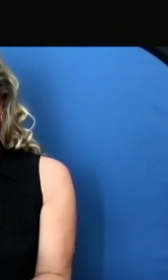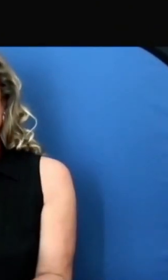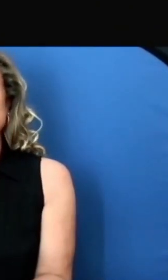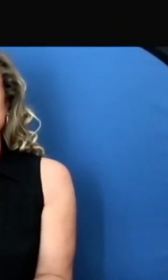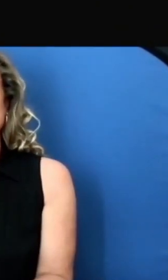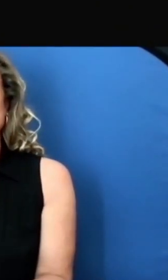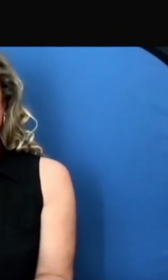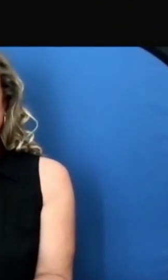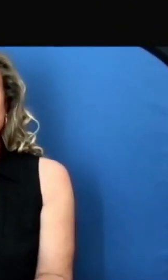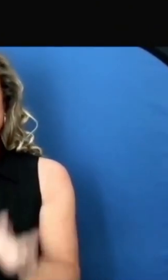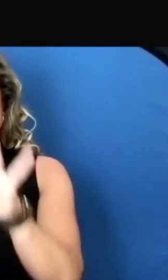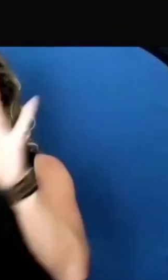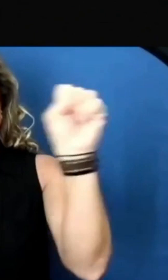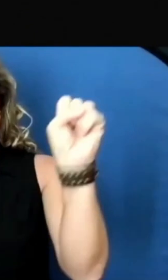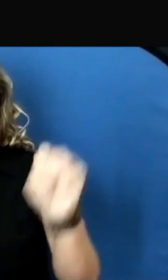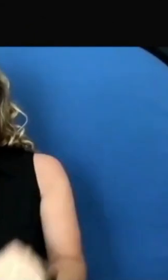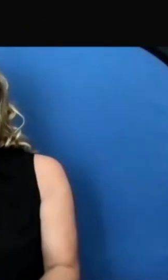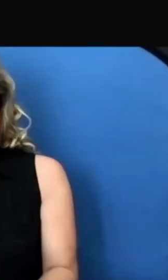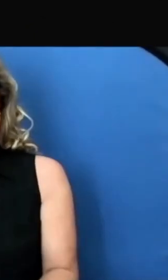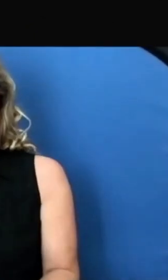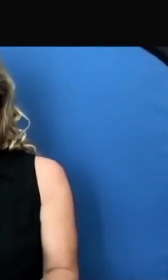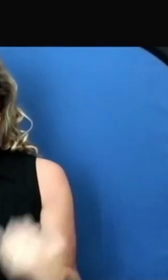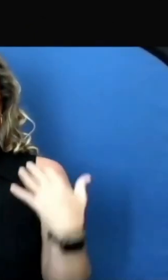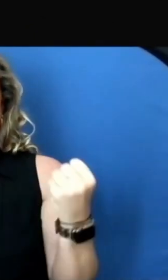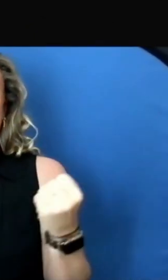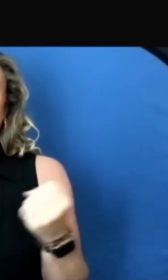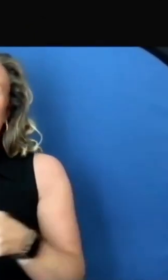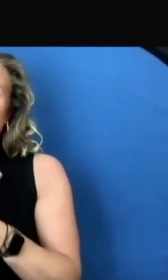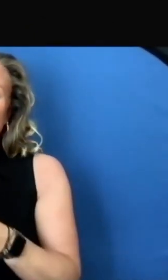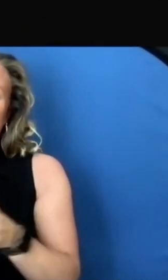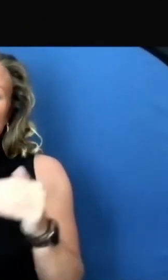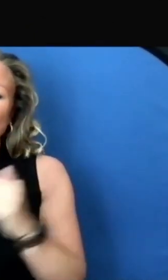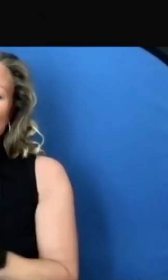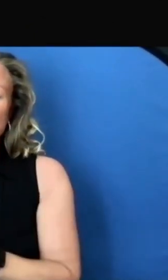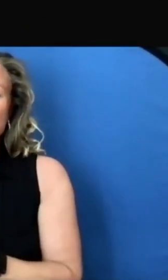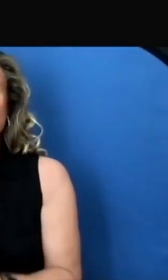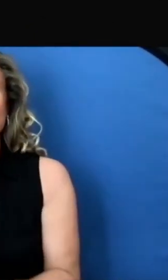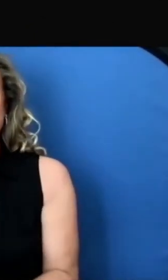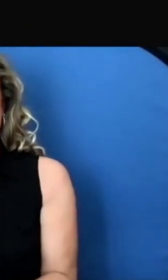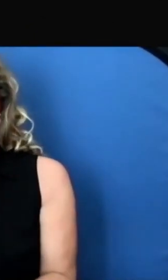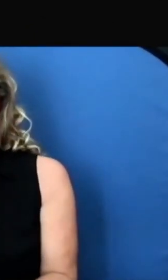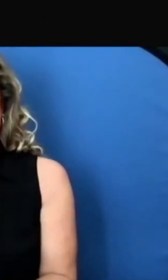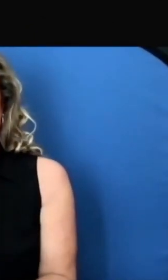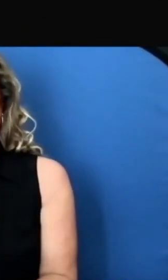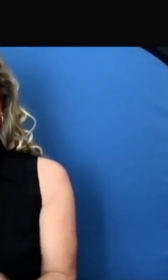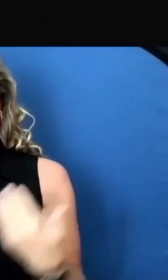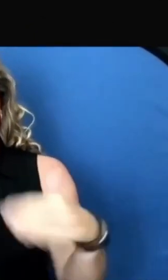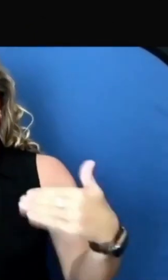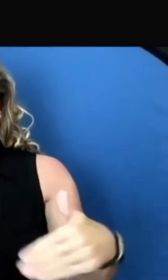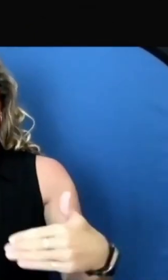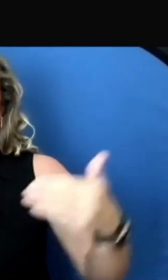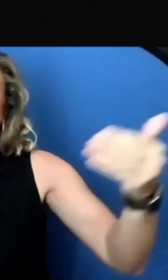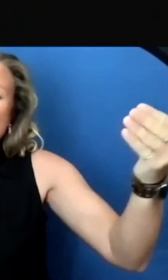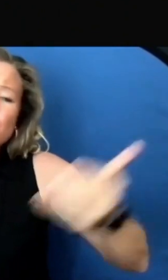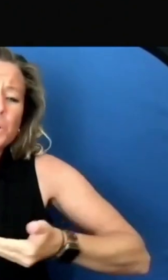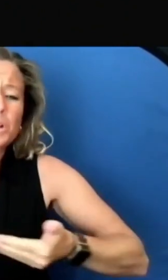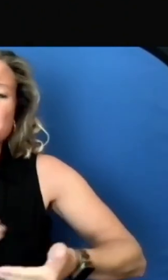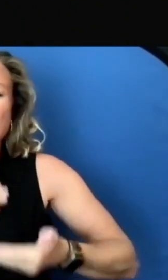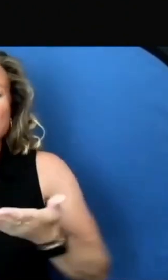President and CEO of the Institute for Healthcare Advancement, or IHA. Welcome to the conference. I'm so glad that all of you are here.